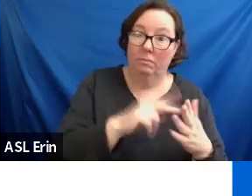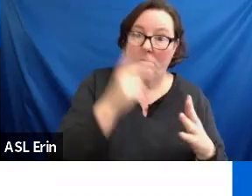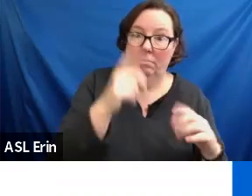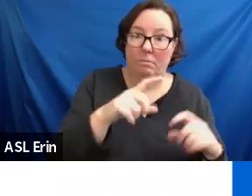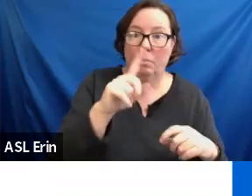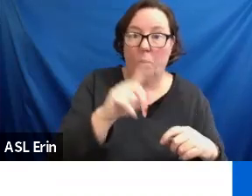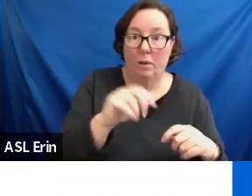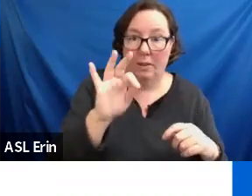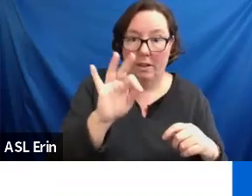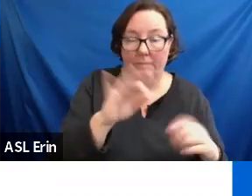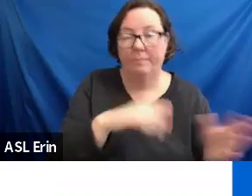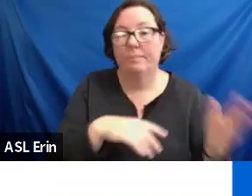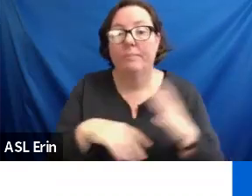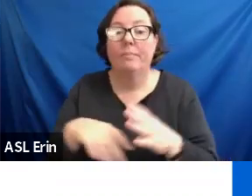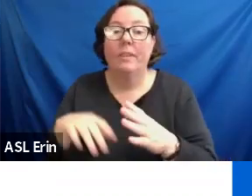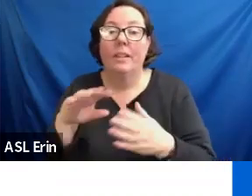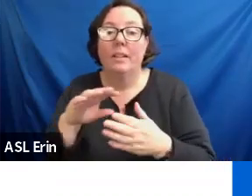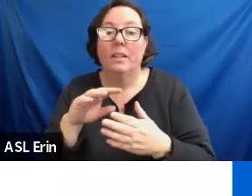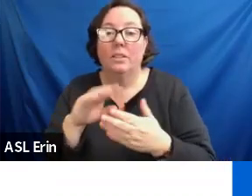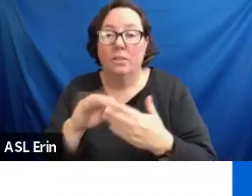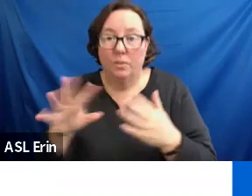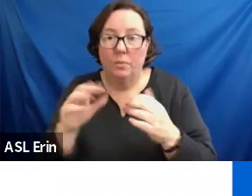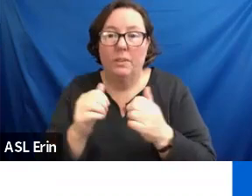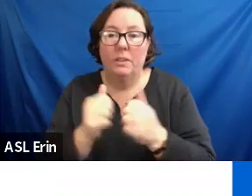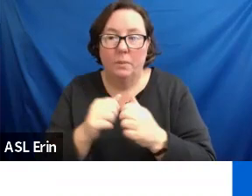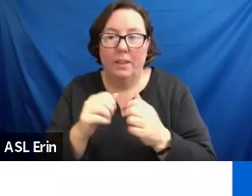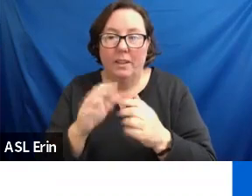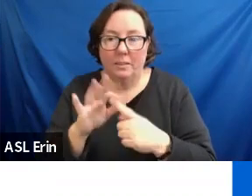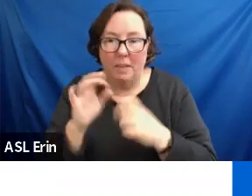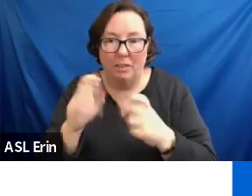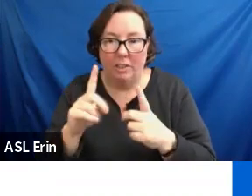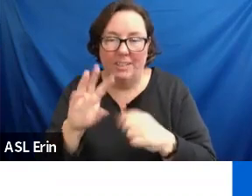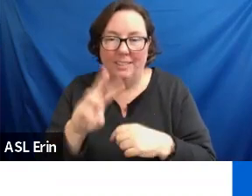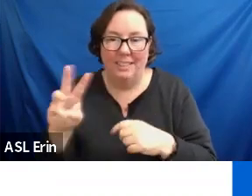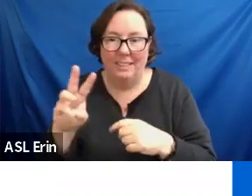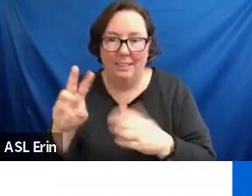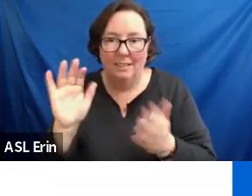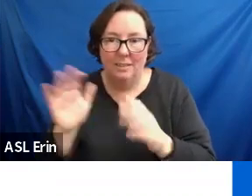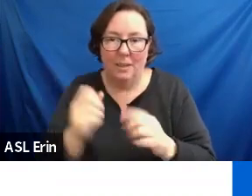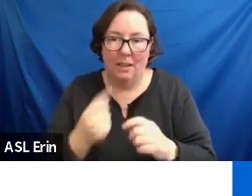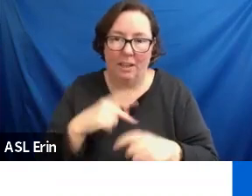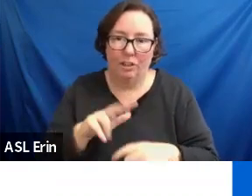programs received 66 invitations this year, up from 34 last year.